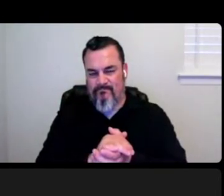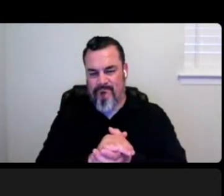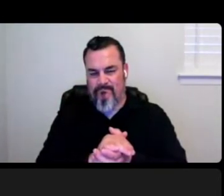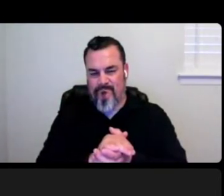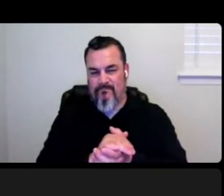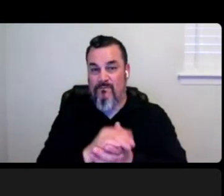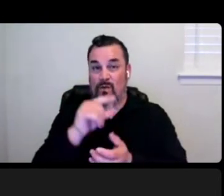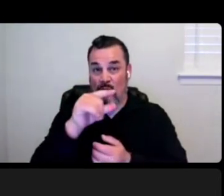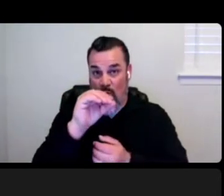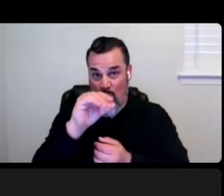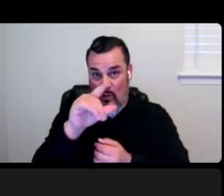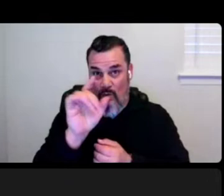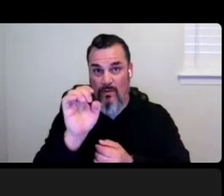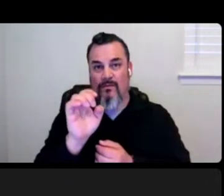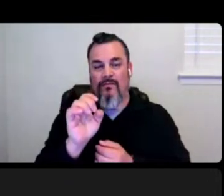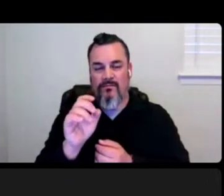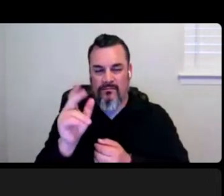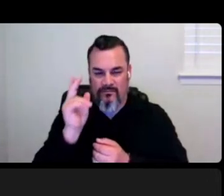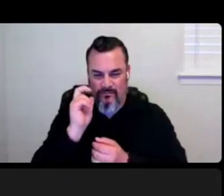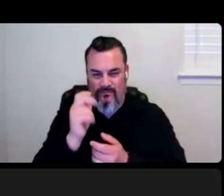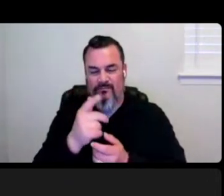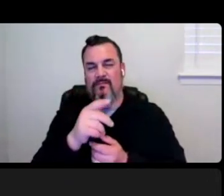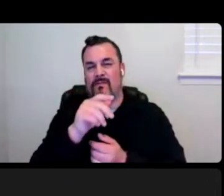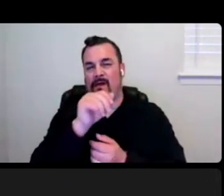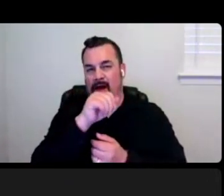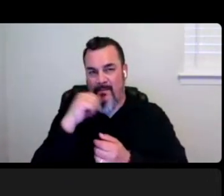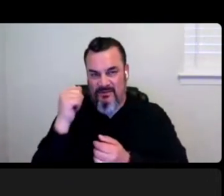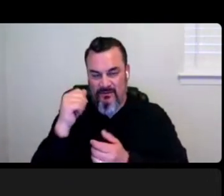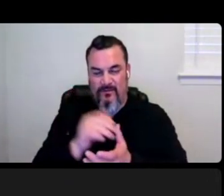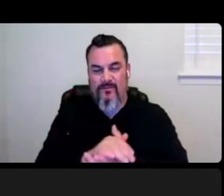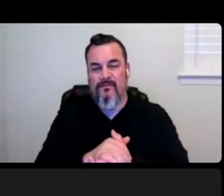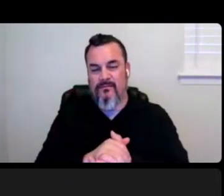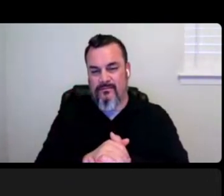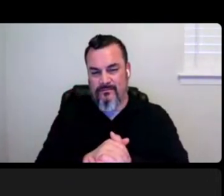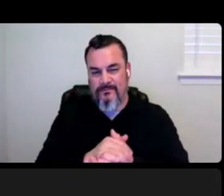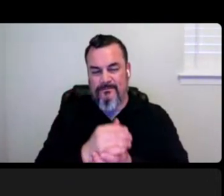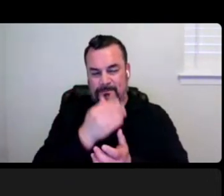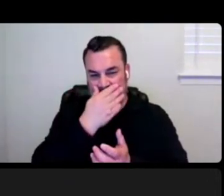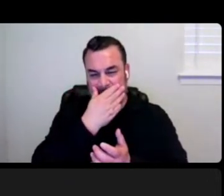Google, I've heard Google before, I've heard Amazon before.